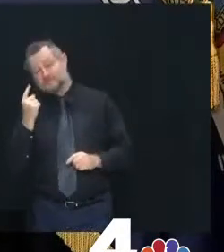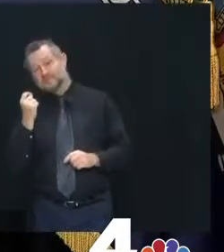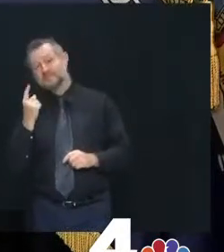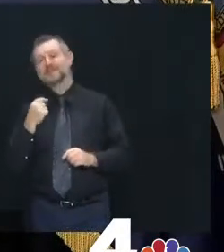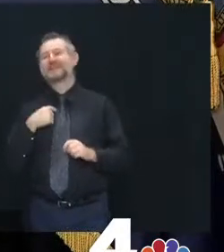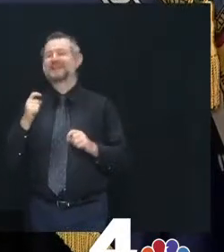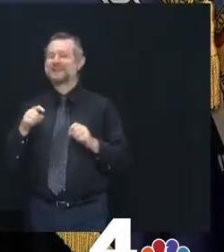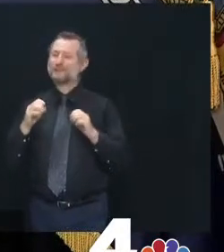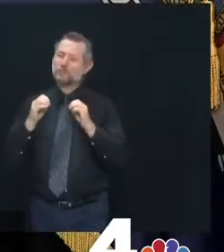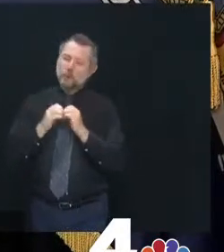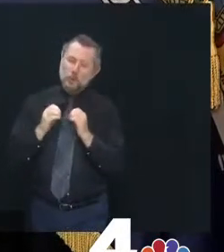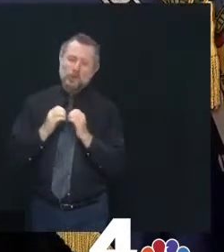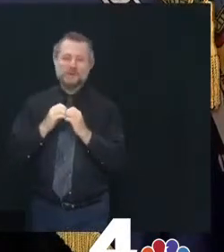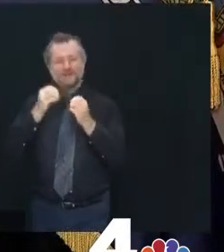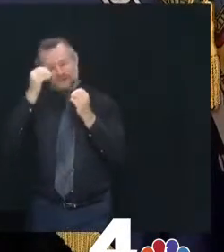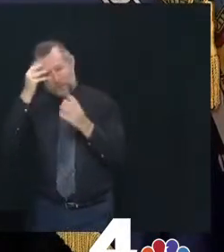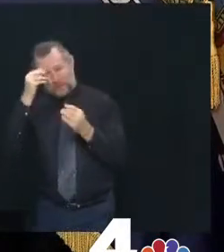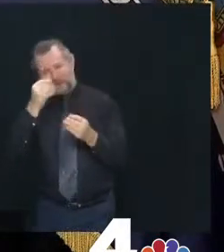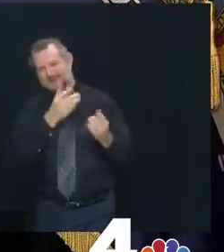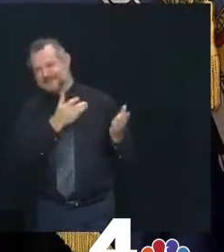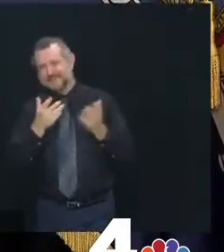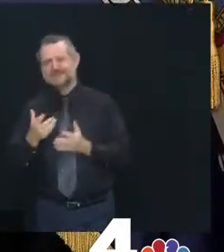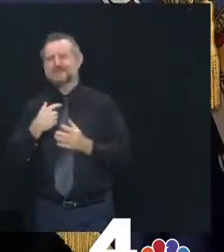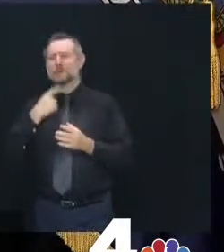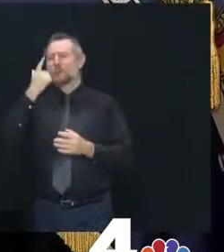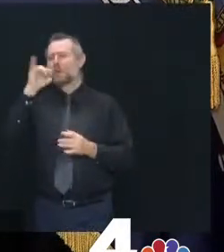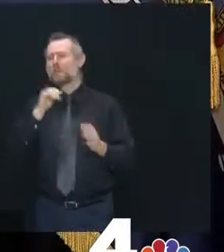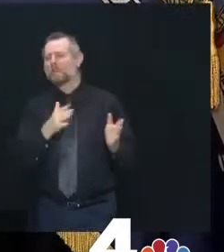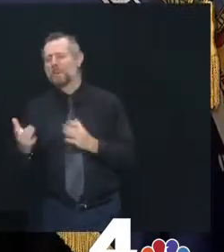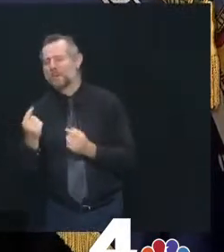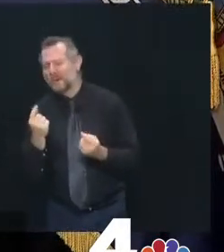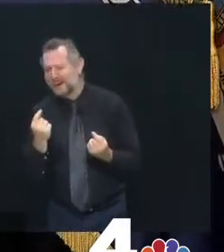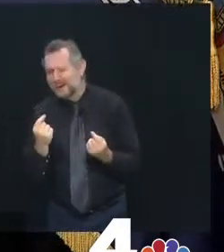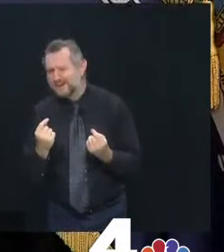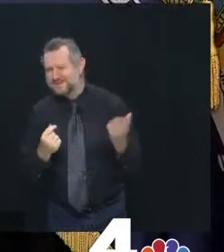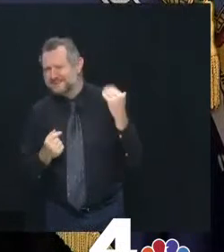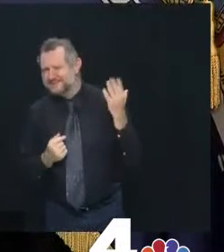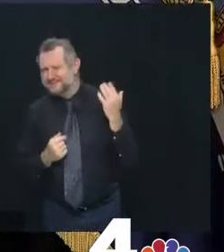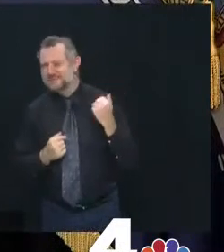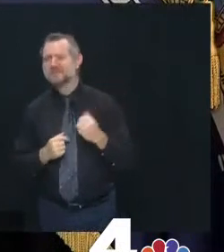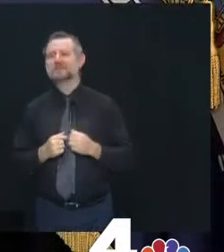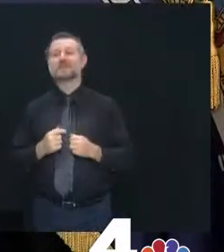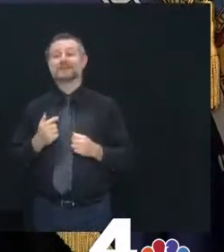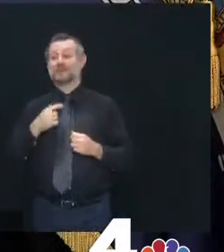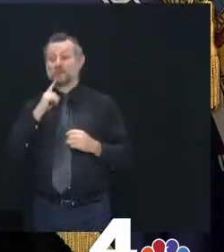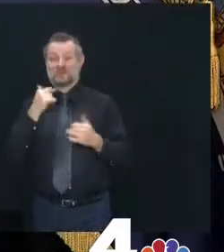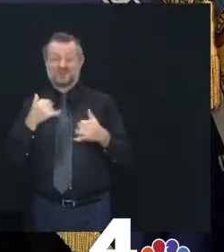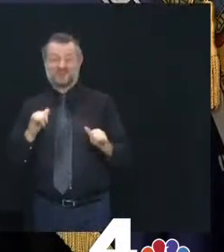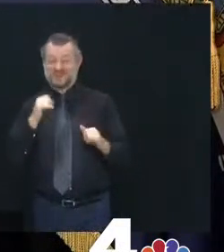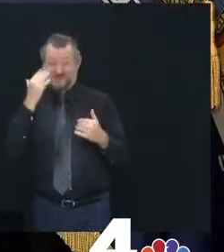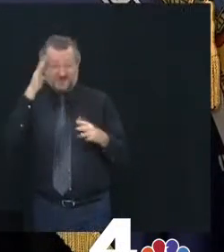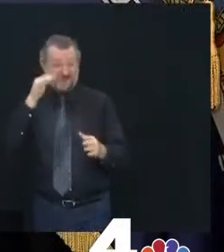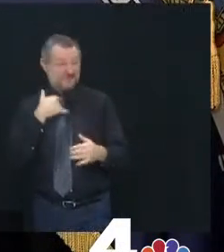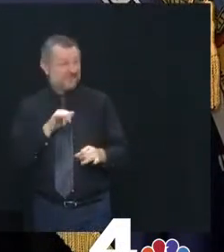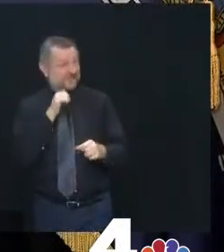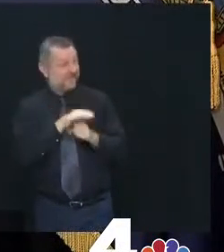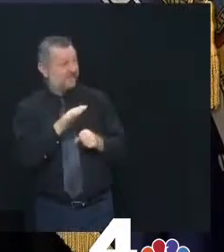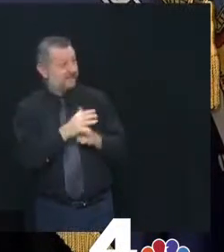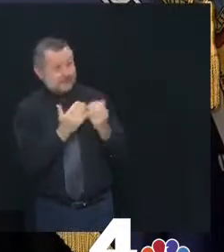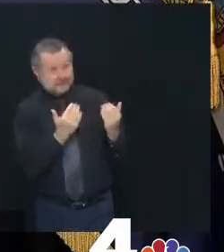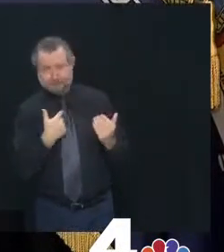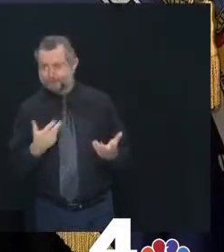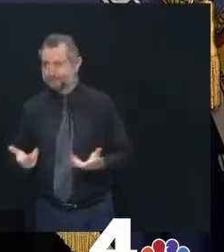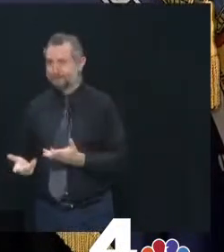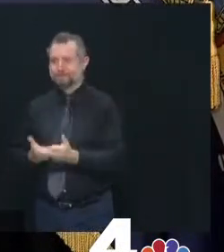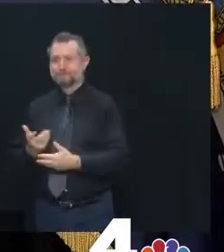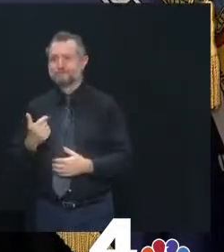to tell you I know how to specifically plan. And that's what the questions to the